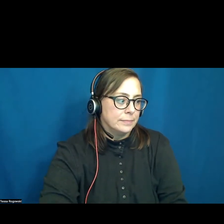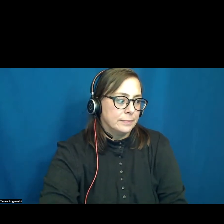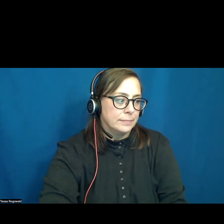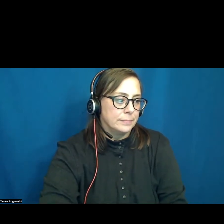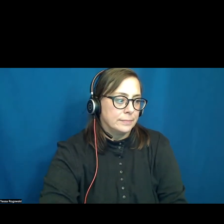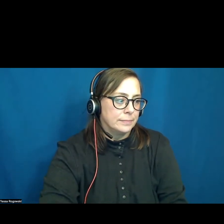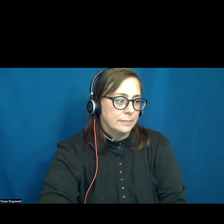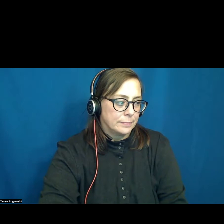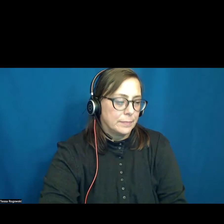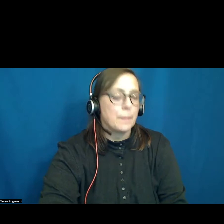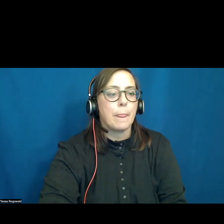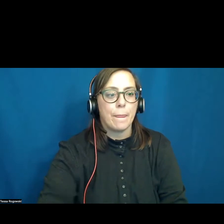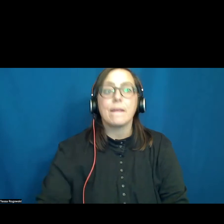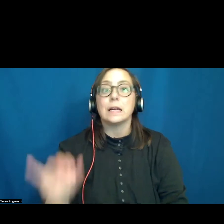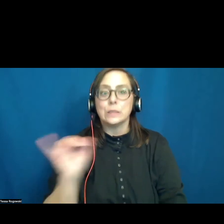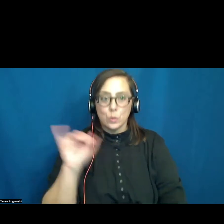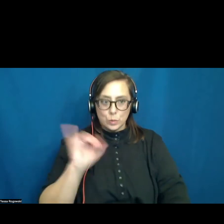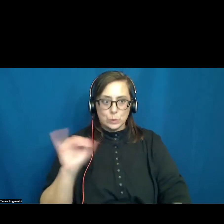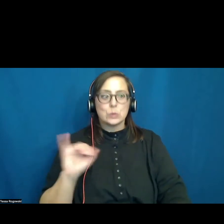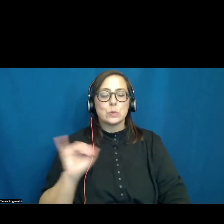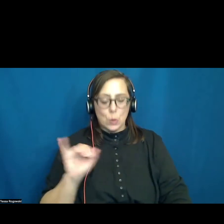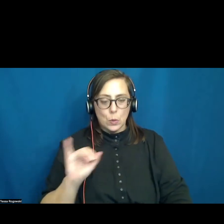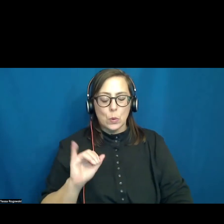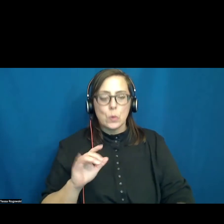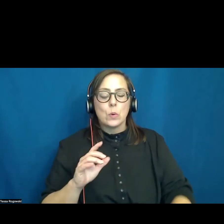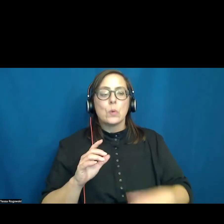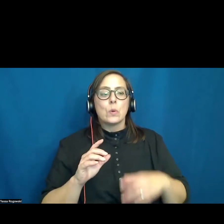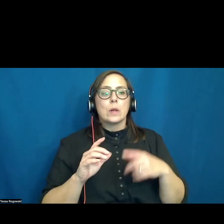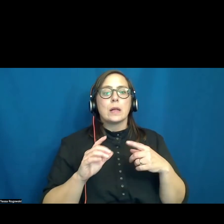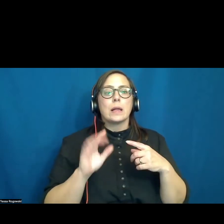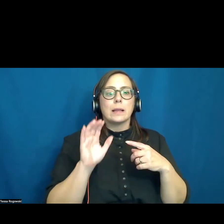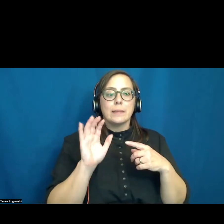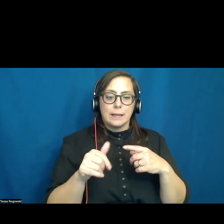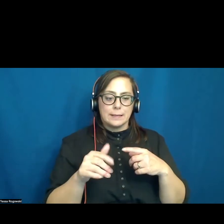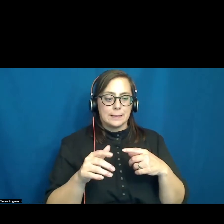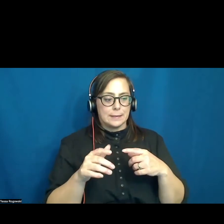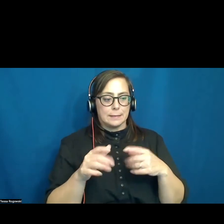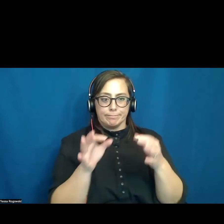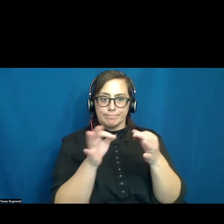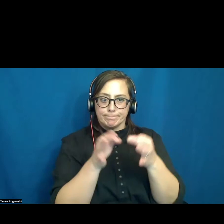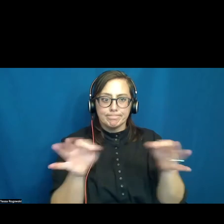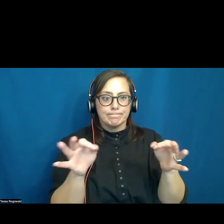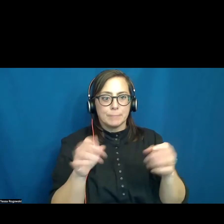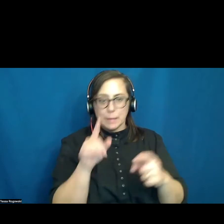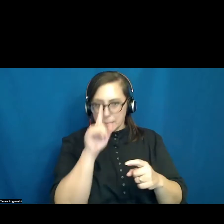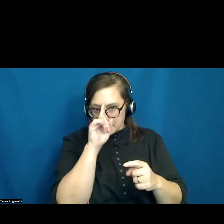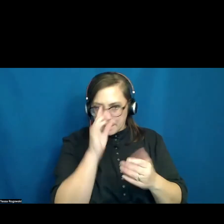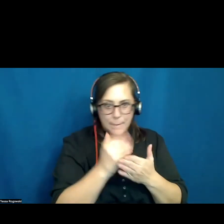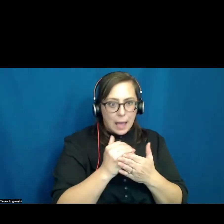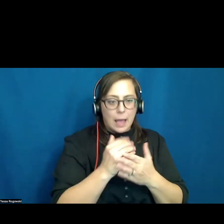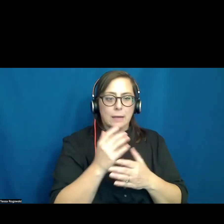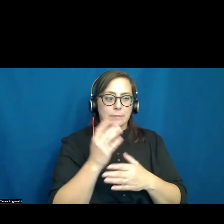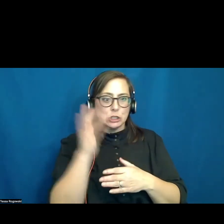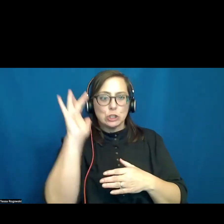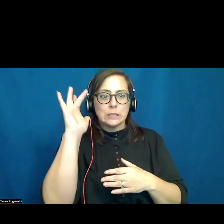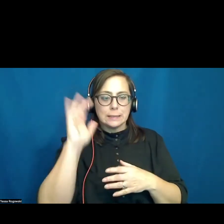And oh yeah, and another problem I identified about this trope is sort of suggests